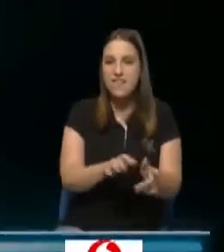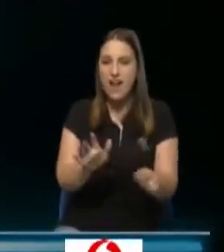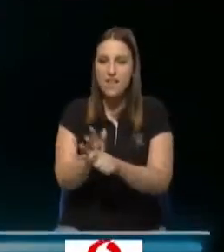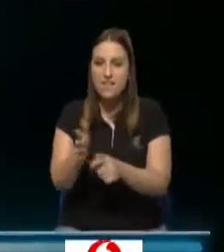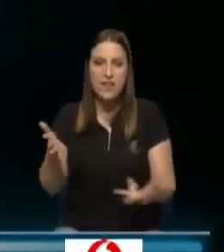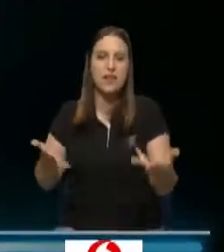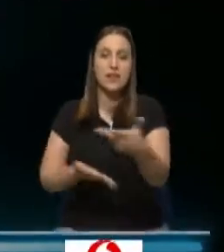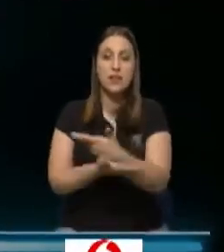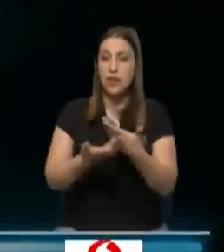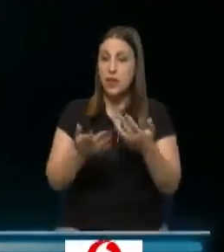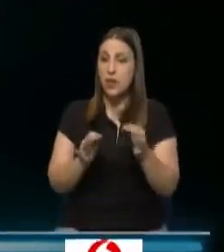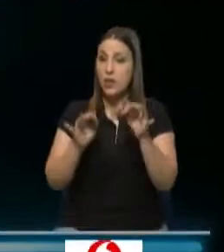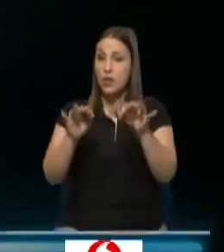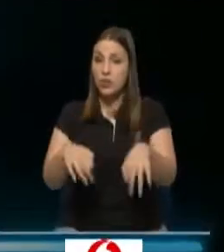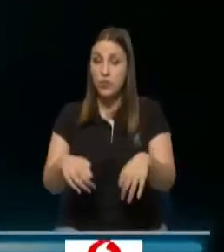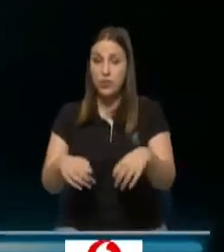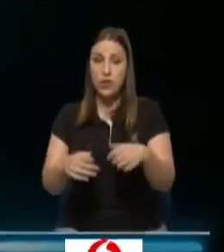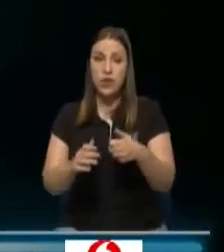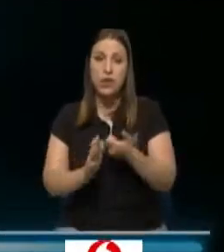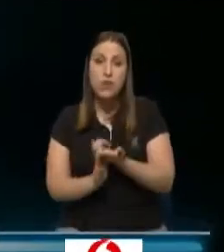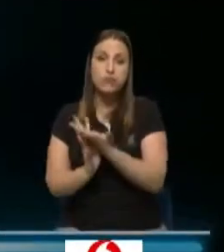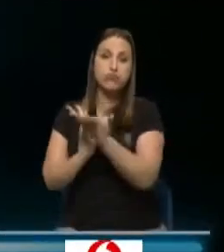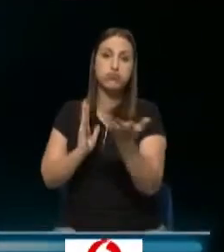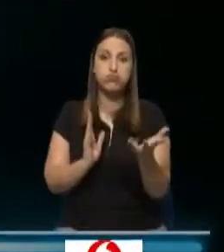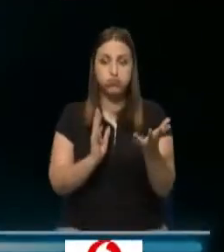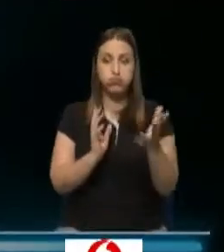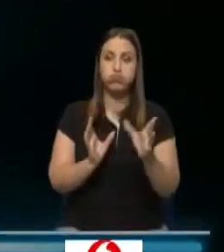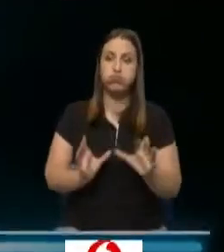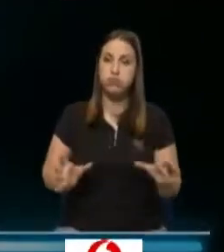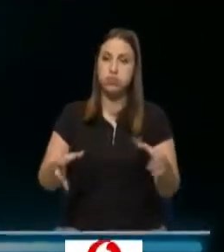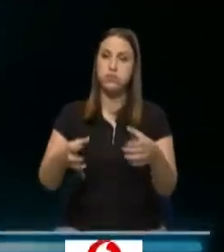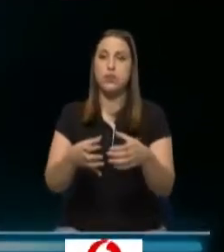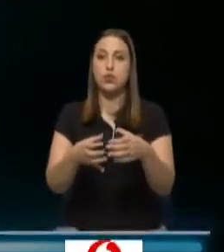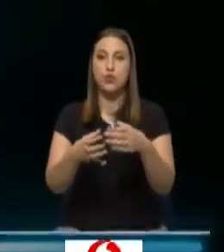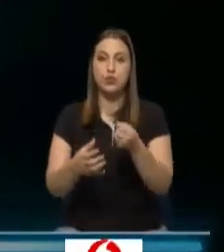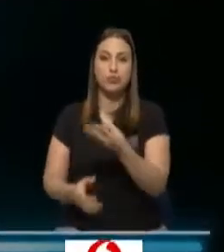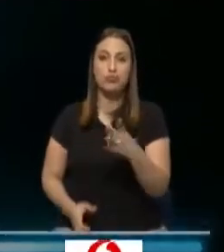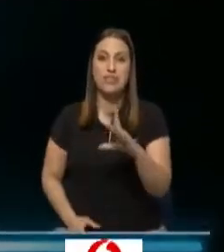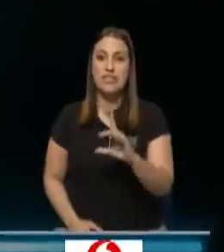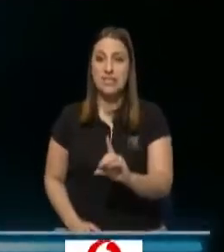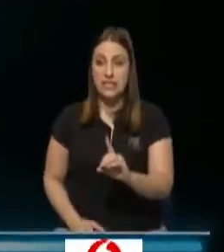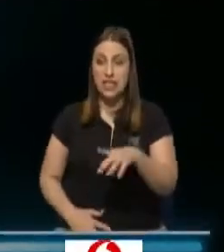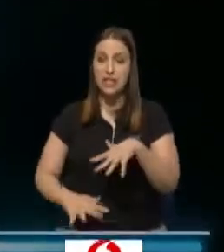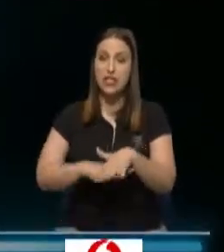exchange of compliments. And so basically there are 6 operators